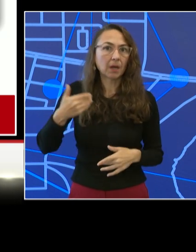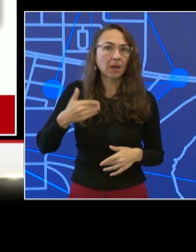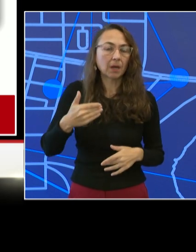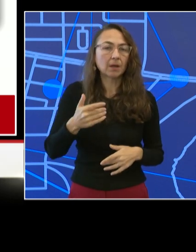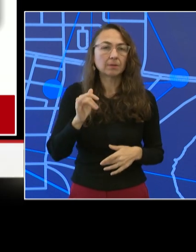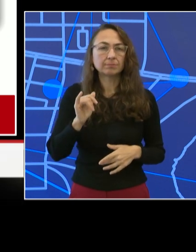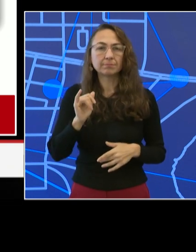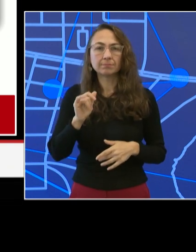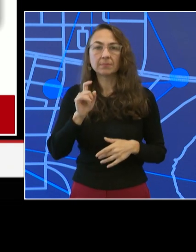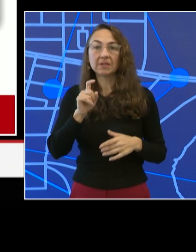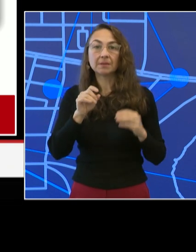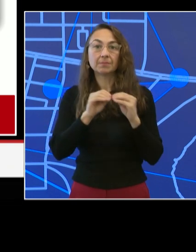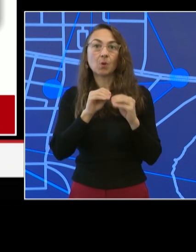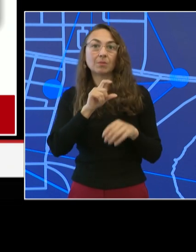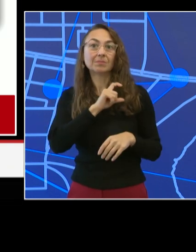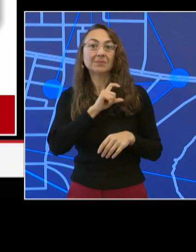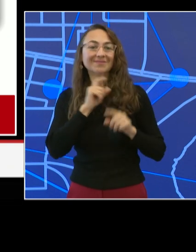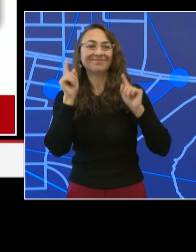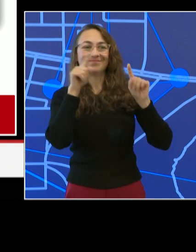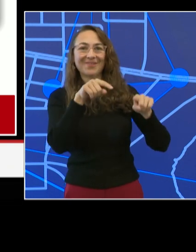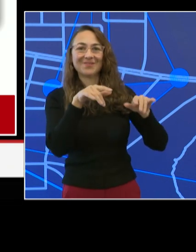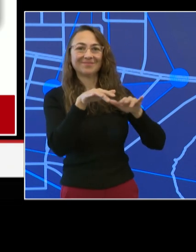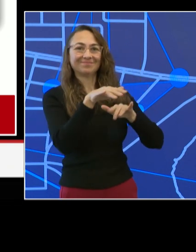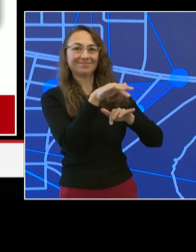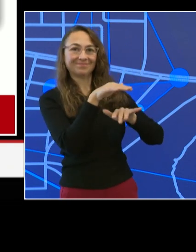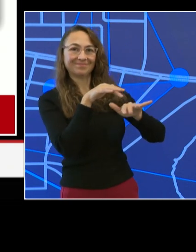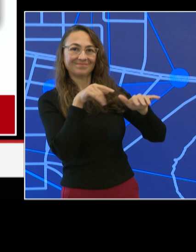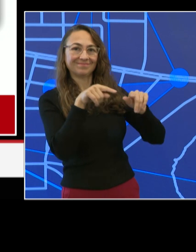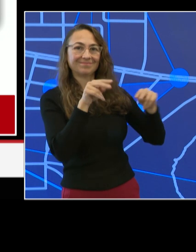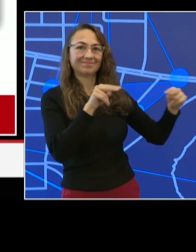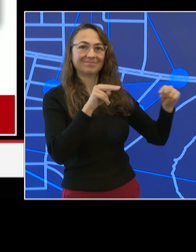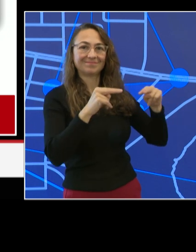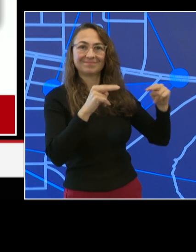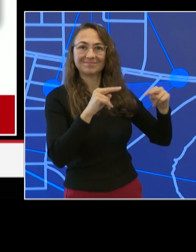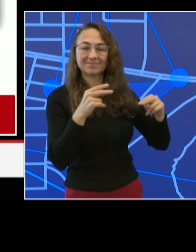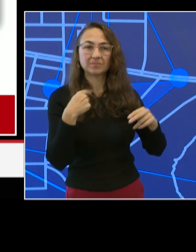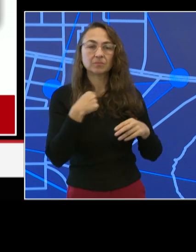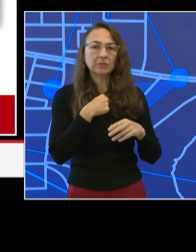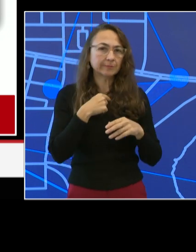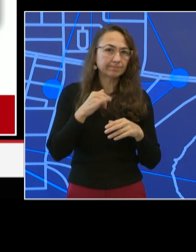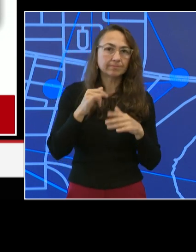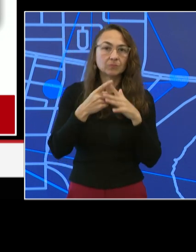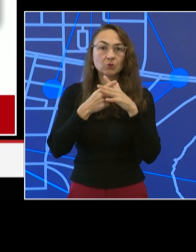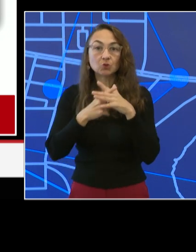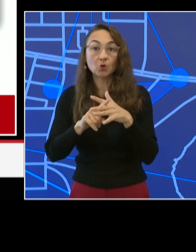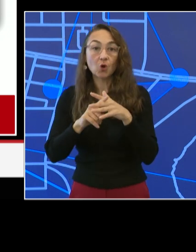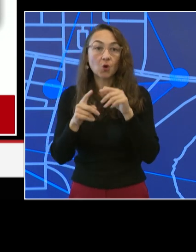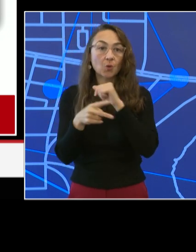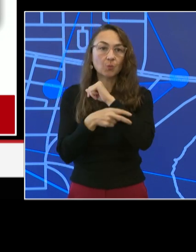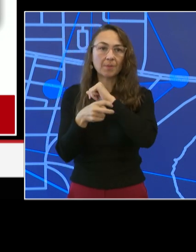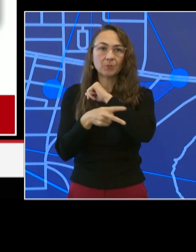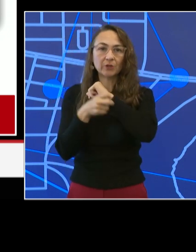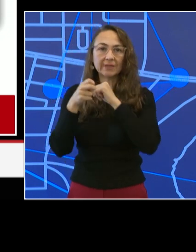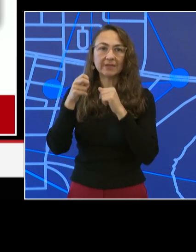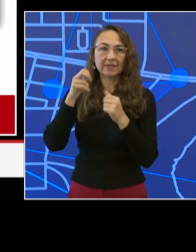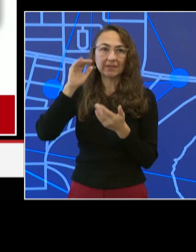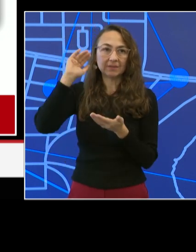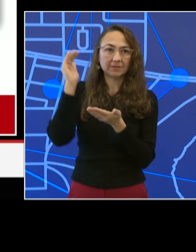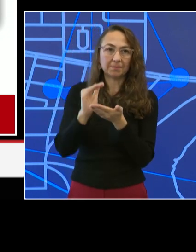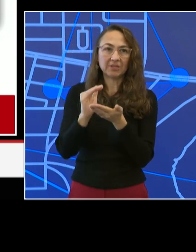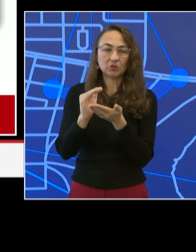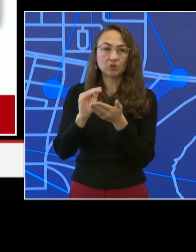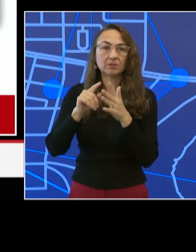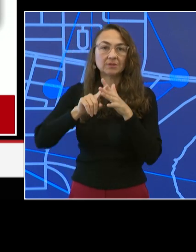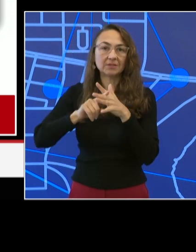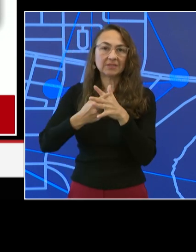these spaces. So we initiated the Robbery Suppression Initiative just to make sure that we were really focused on the robberies and carjackings